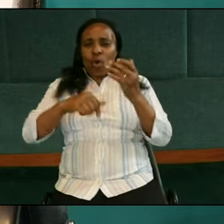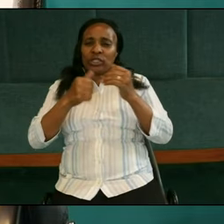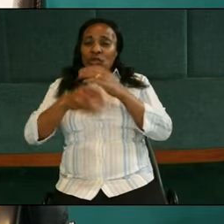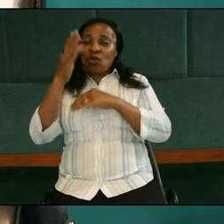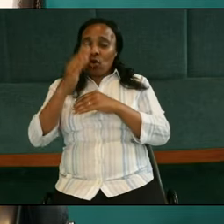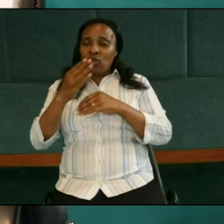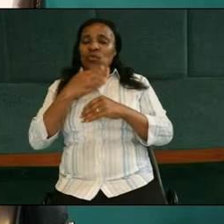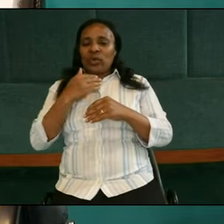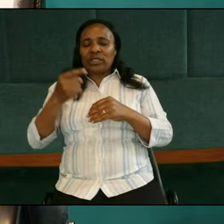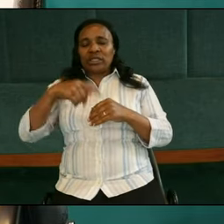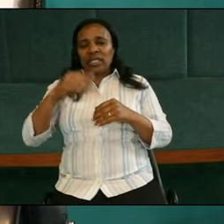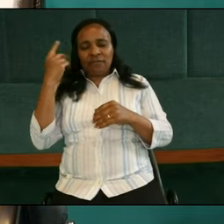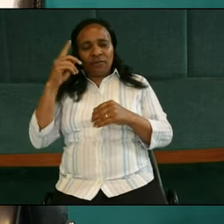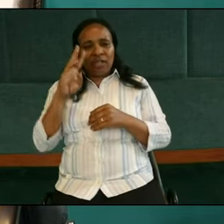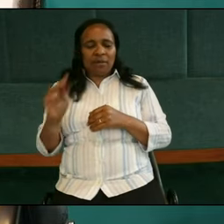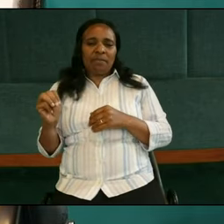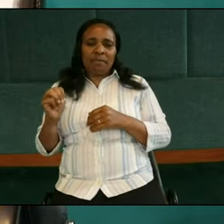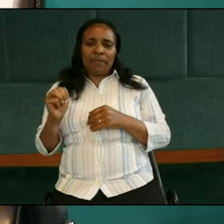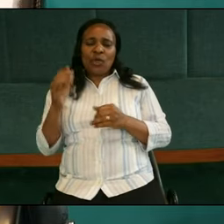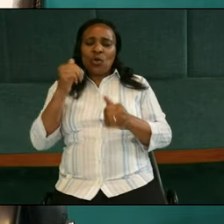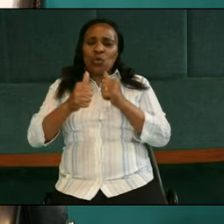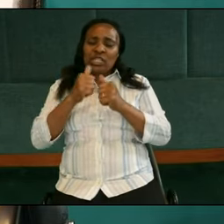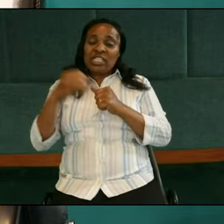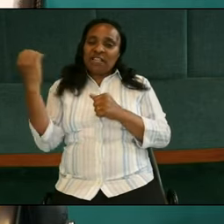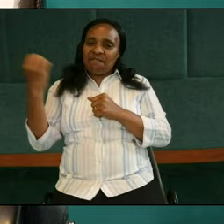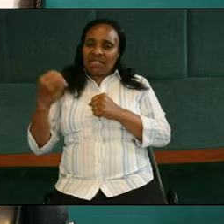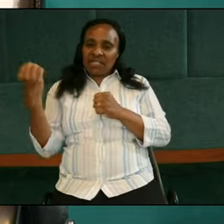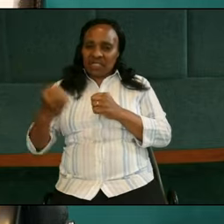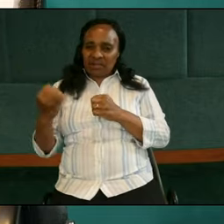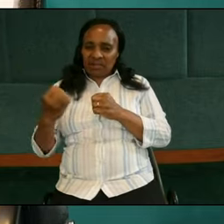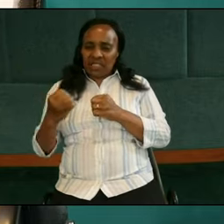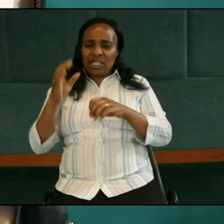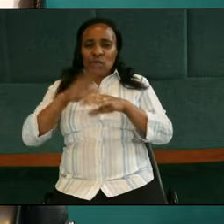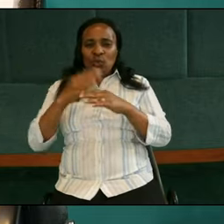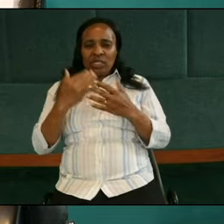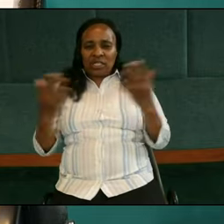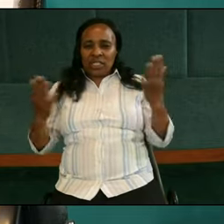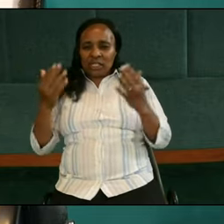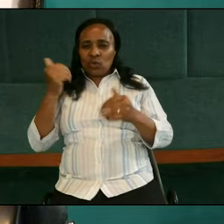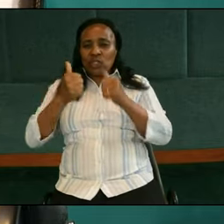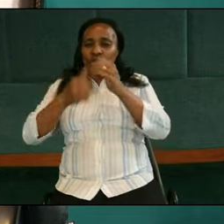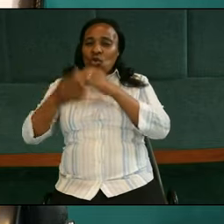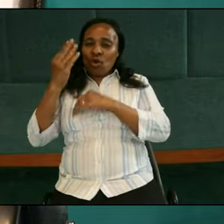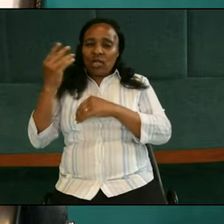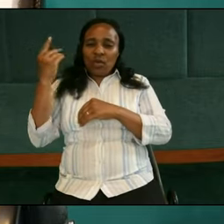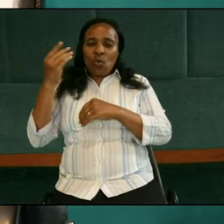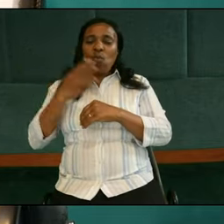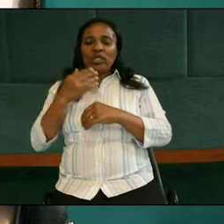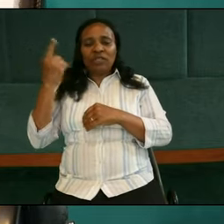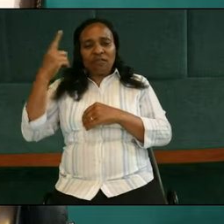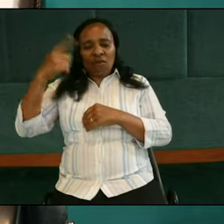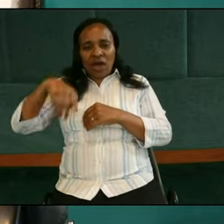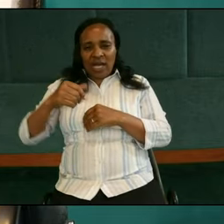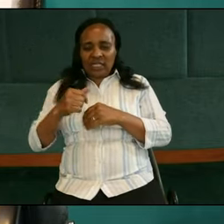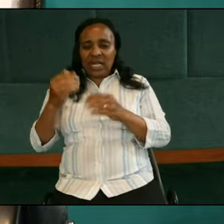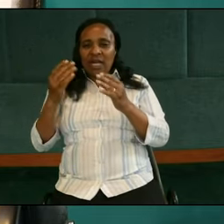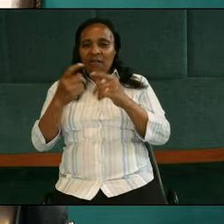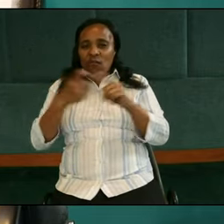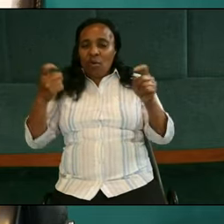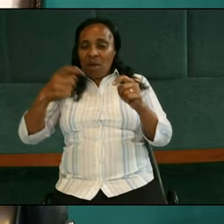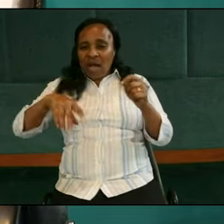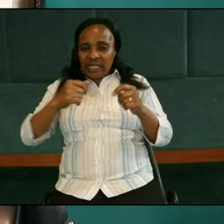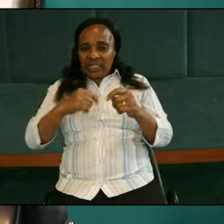wants of them, right? Yeah. Which is an evangelizing. And the good things that God wants for us and from us are found in the